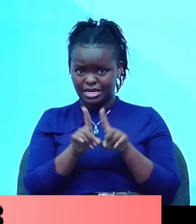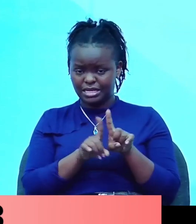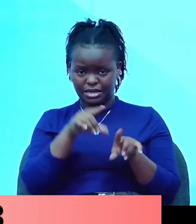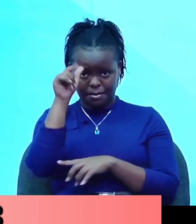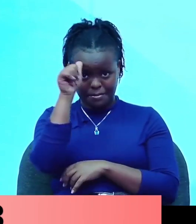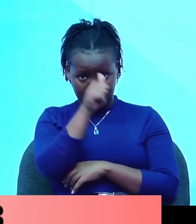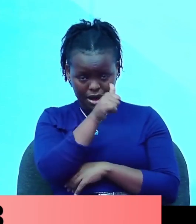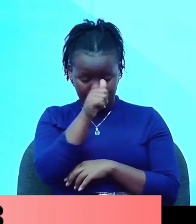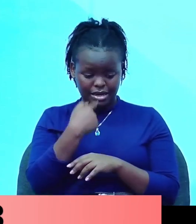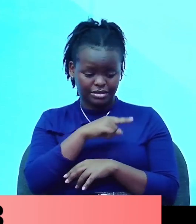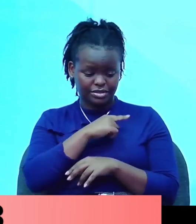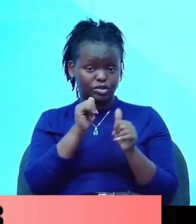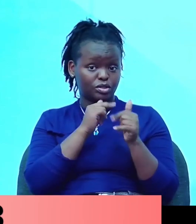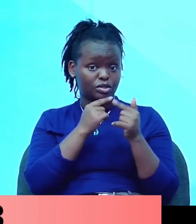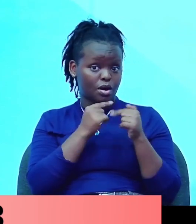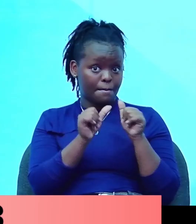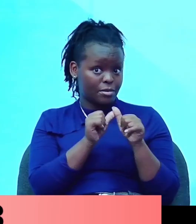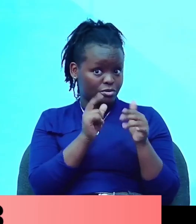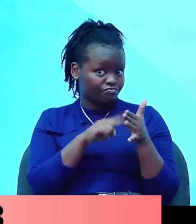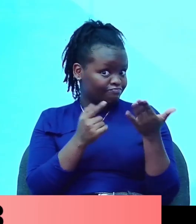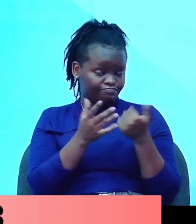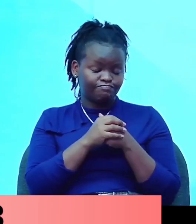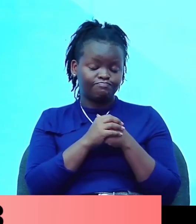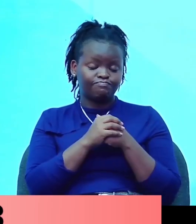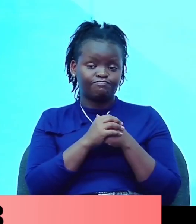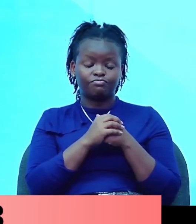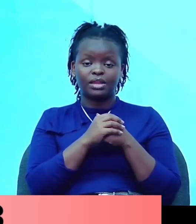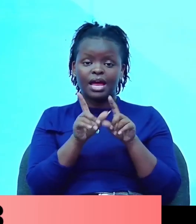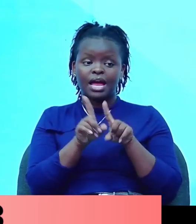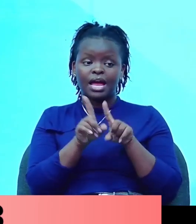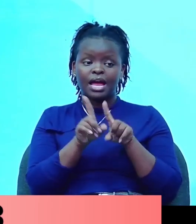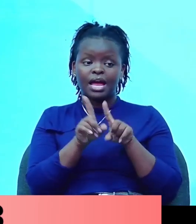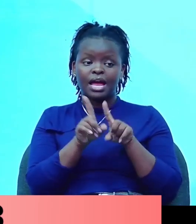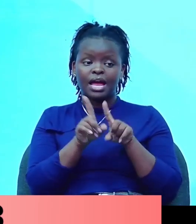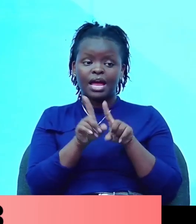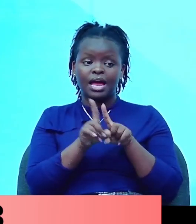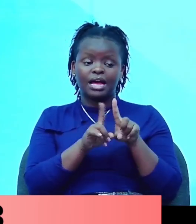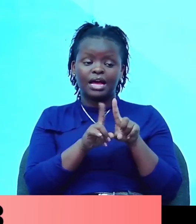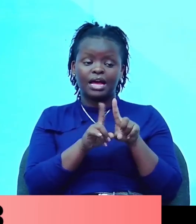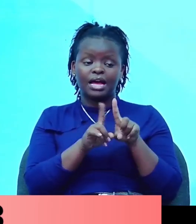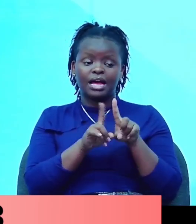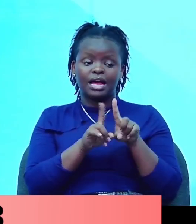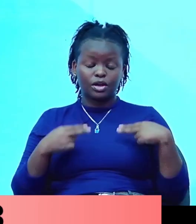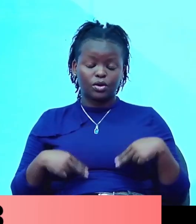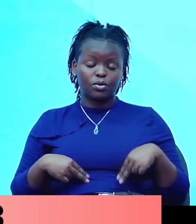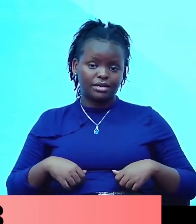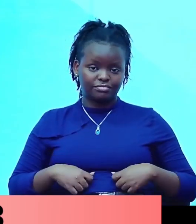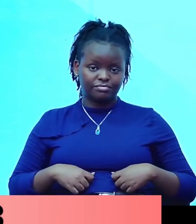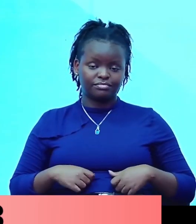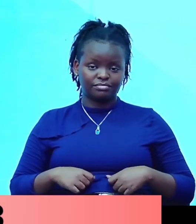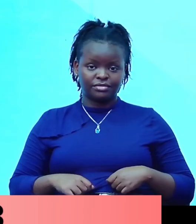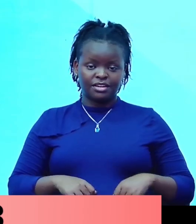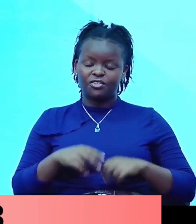we talk about is your, and even as a human being, I'm sure you're very, very consistent in